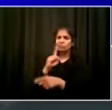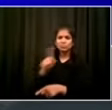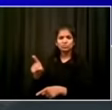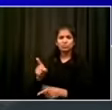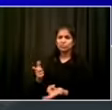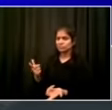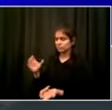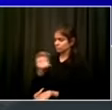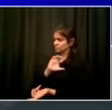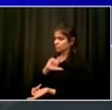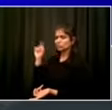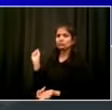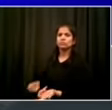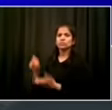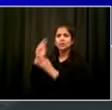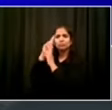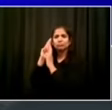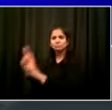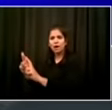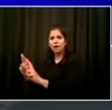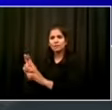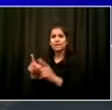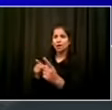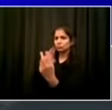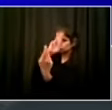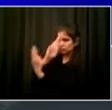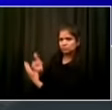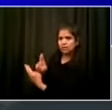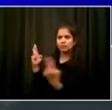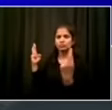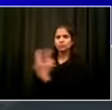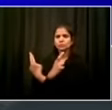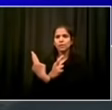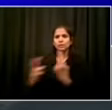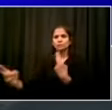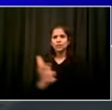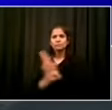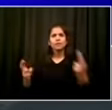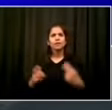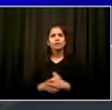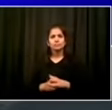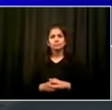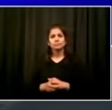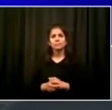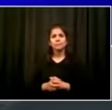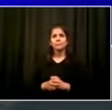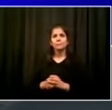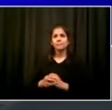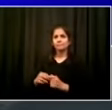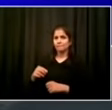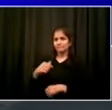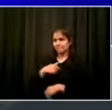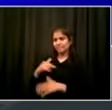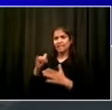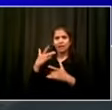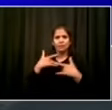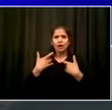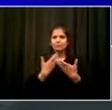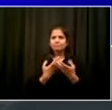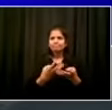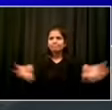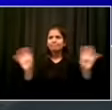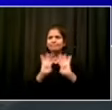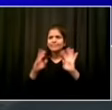our task force and said, what should we do? And we talked over these last few days, we had a series of meetings. The task force said it was